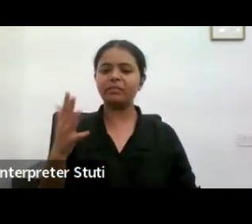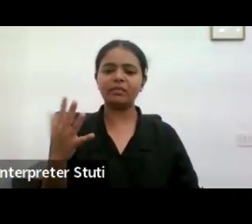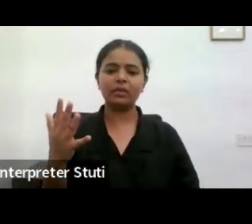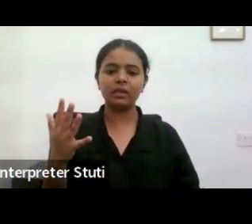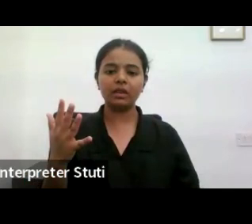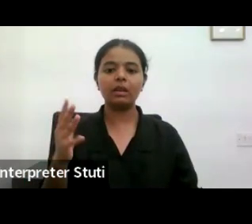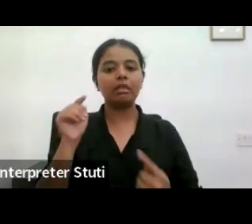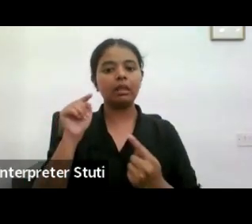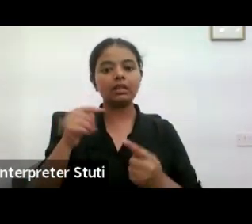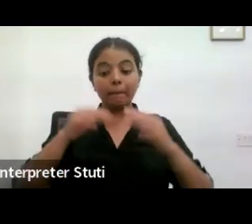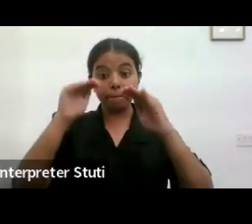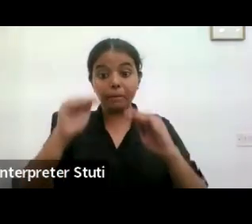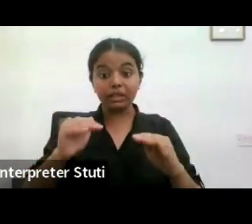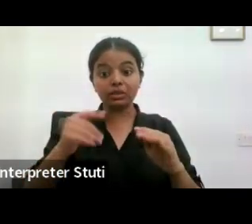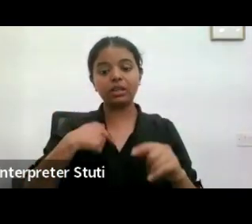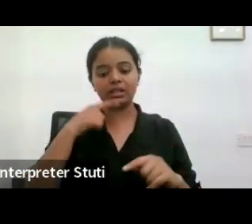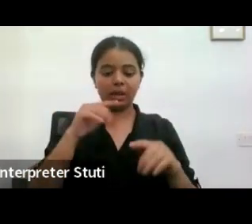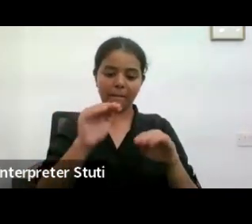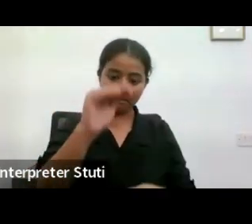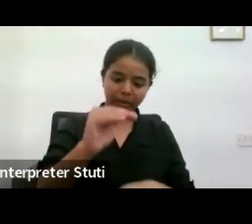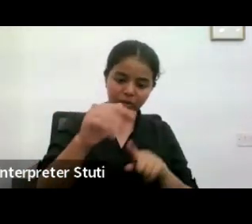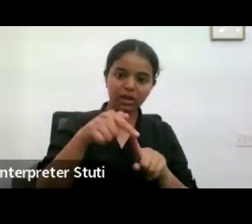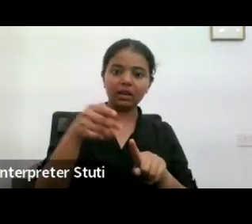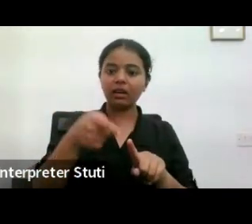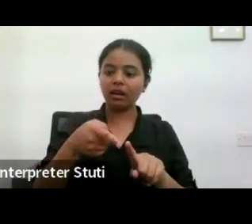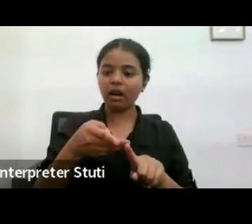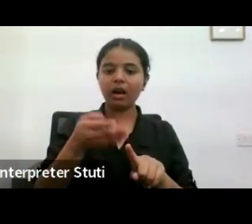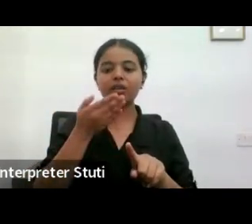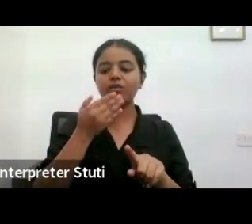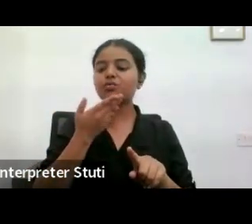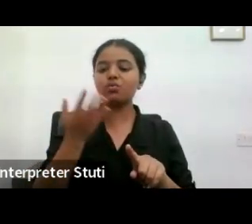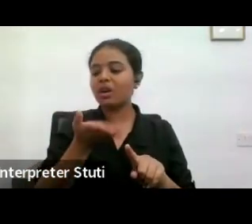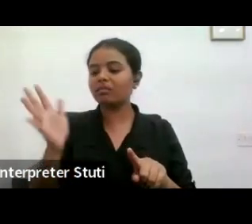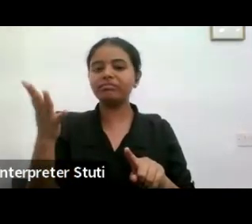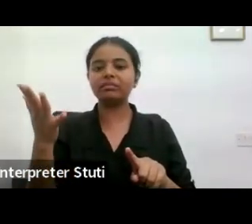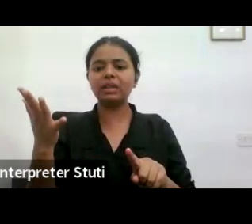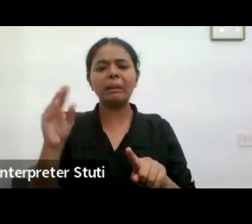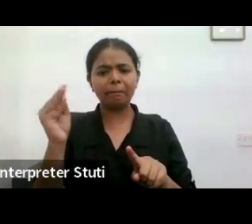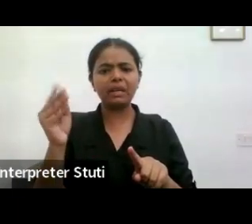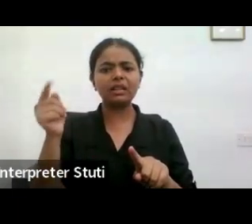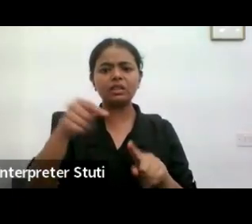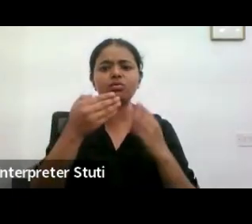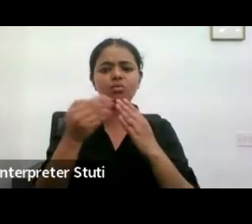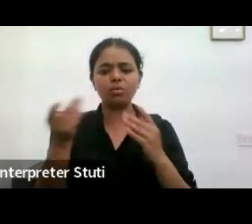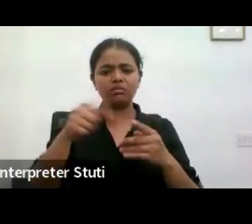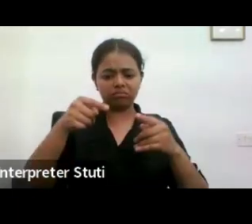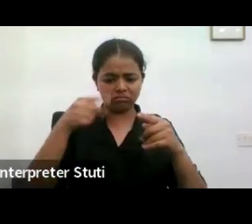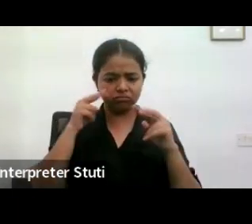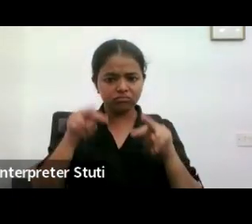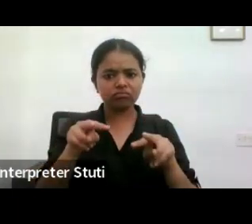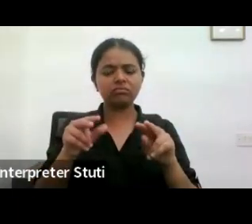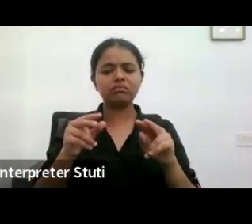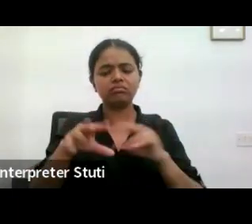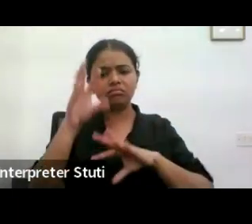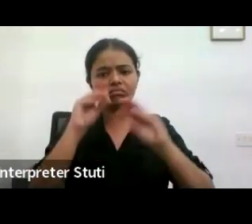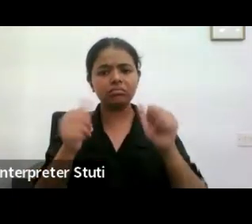child not coming to school, not the school not being open enough for the child. So the whole idea is the child does not have the capacity to